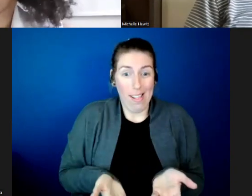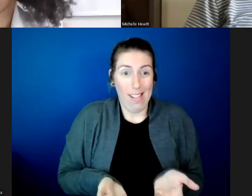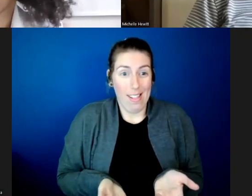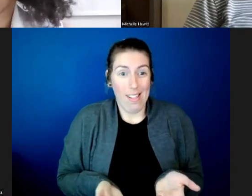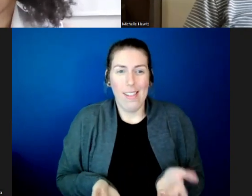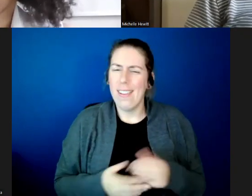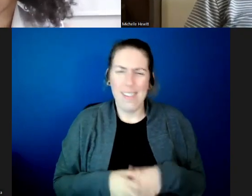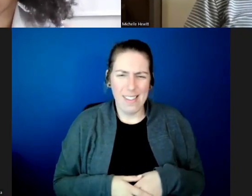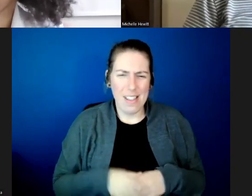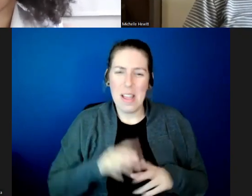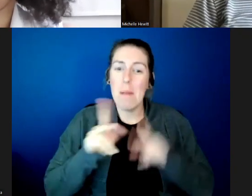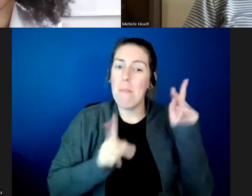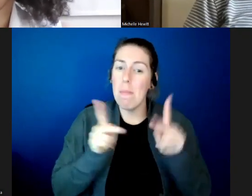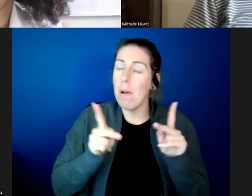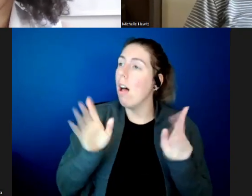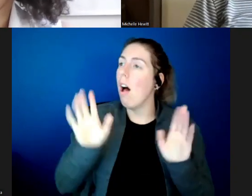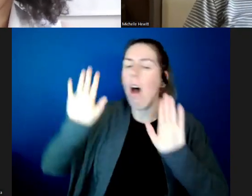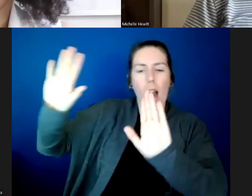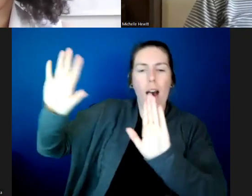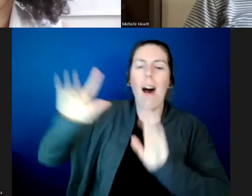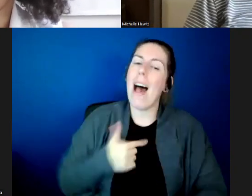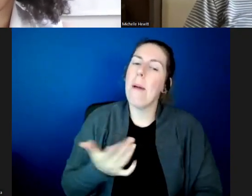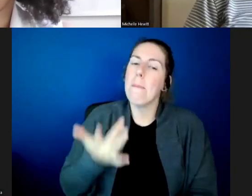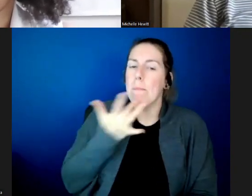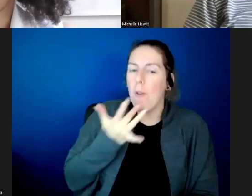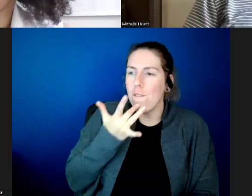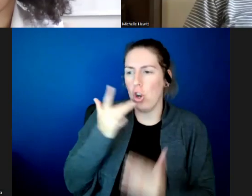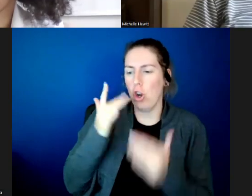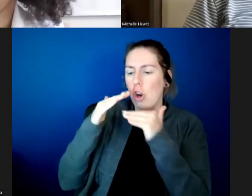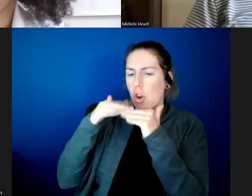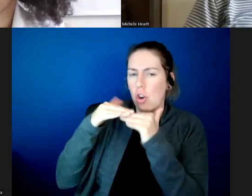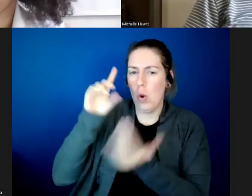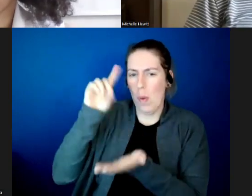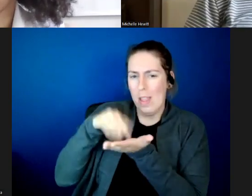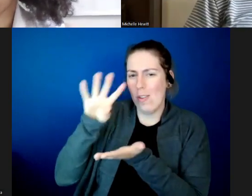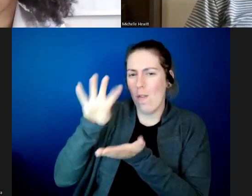choice, I really would like to be that person on